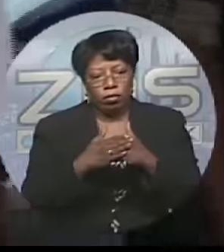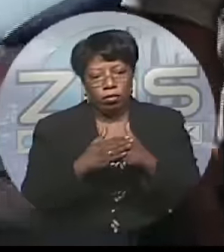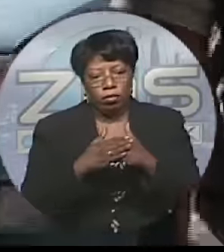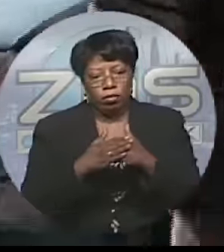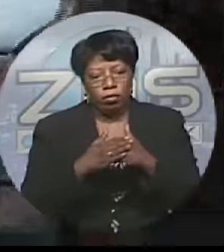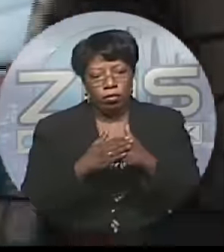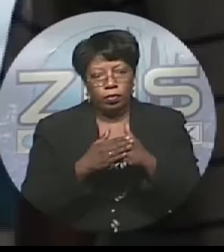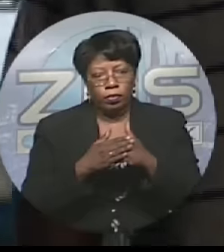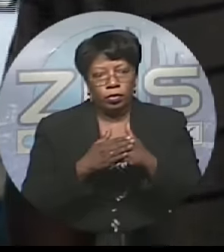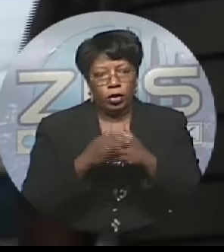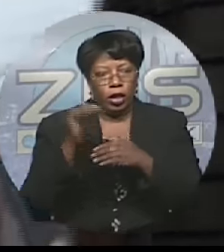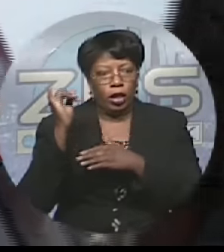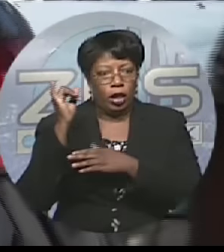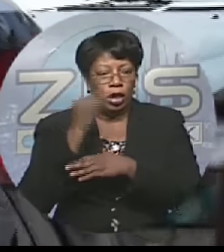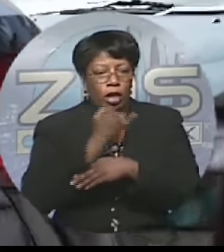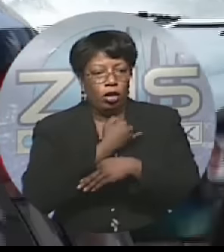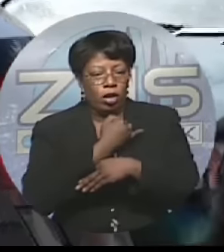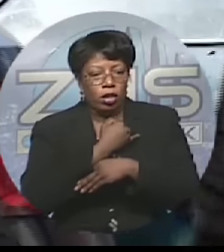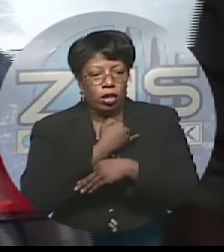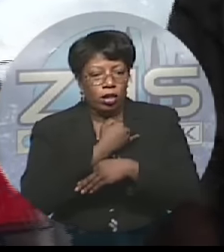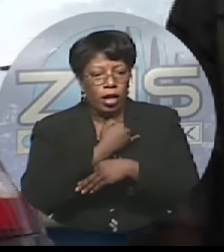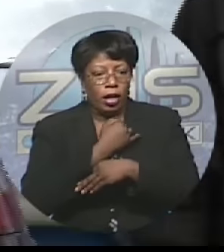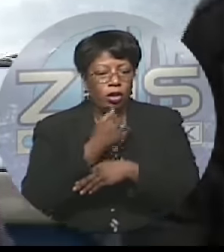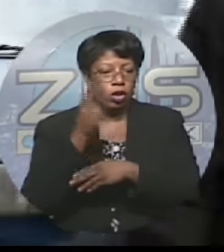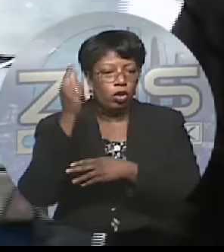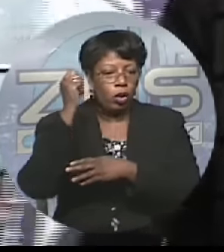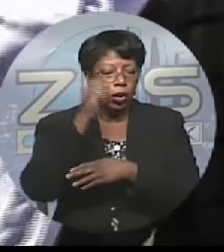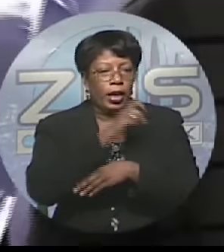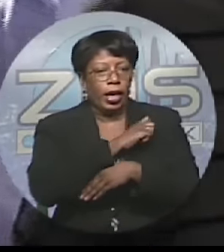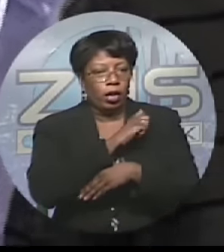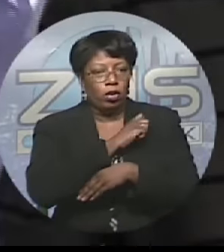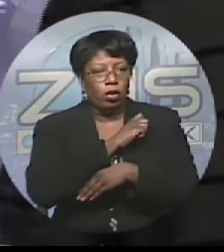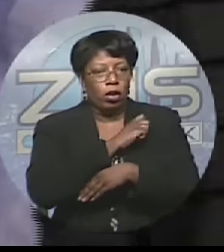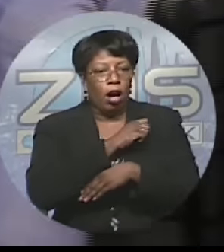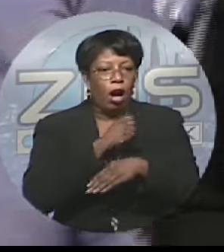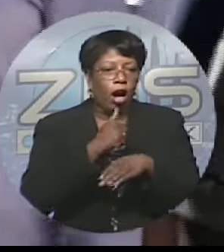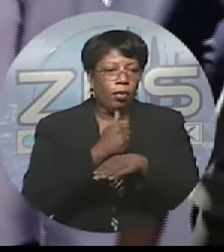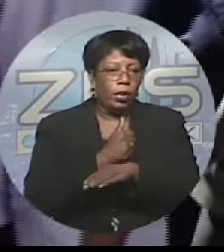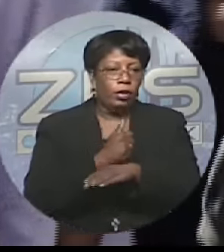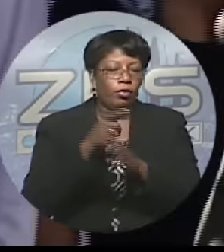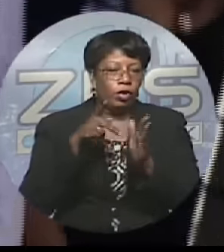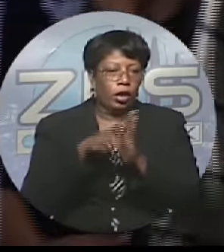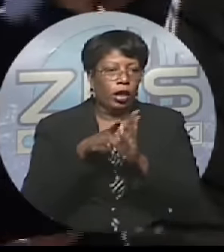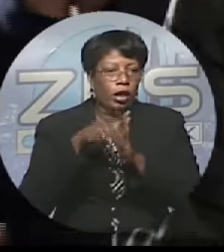Sumna Ingram, Lindira Curry, O'Kell Farrington, and Thorne Edwards are accused of killing and robbing McCartney.